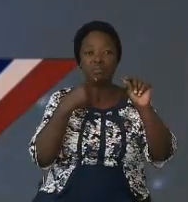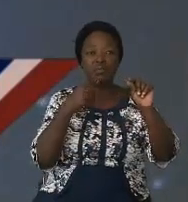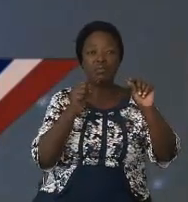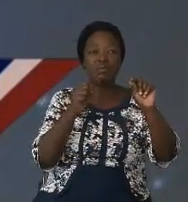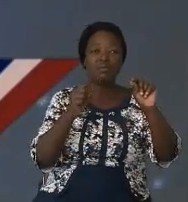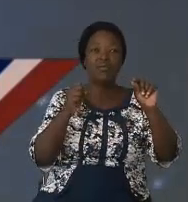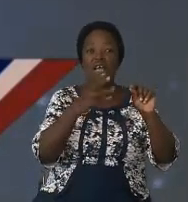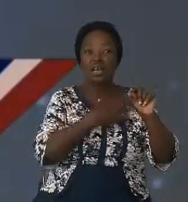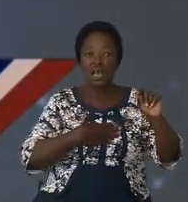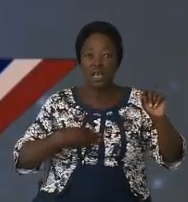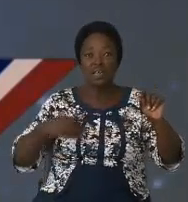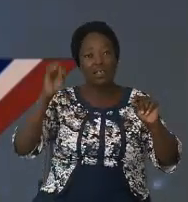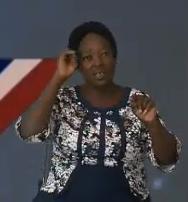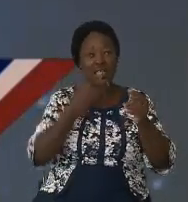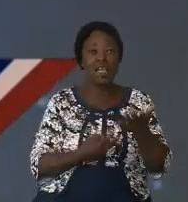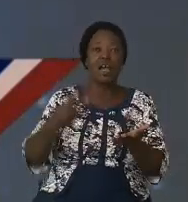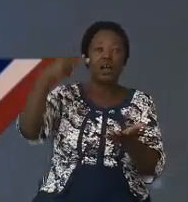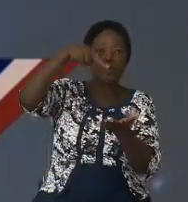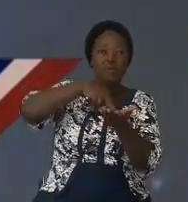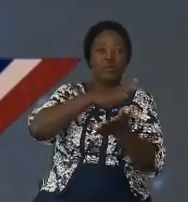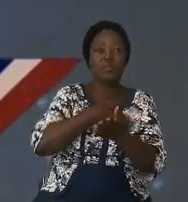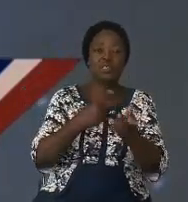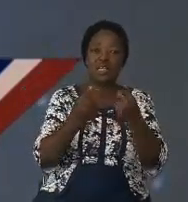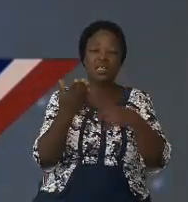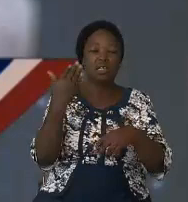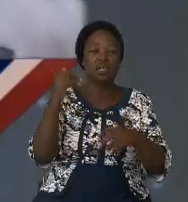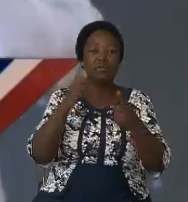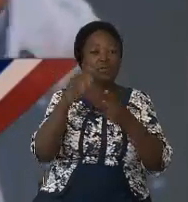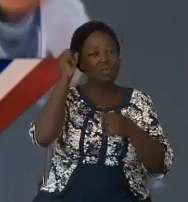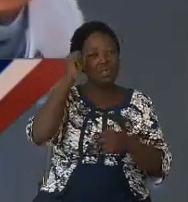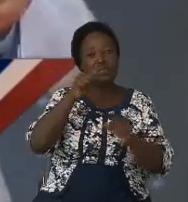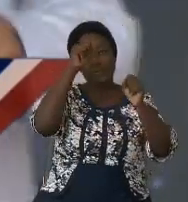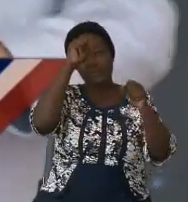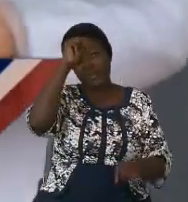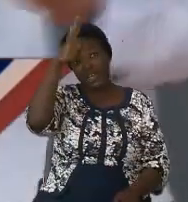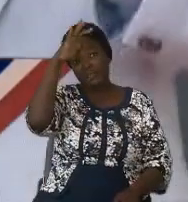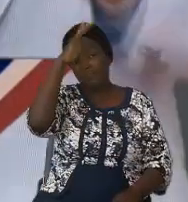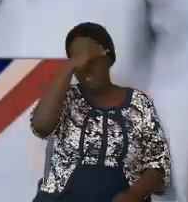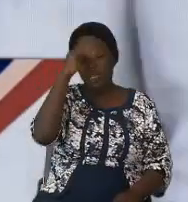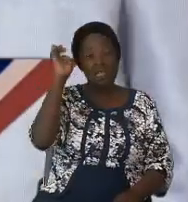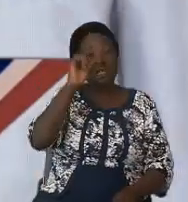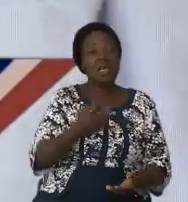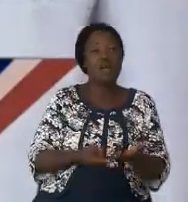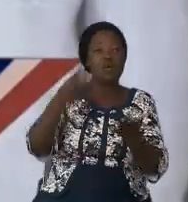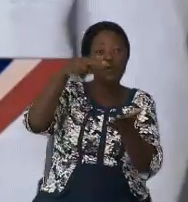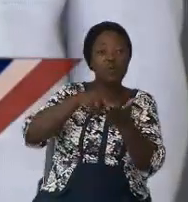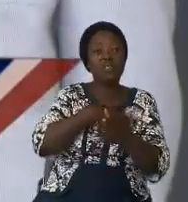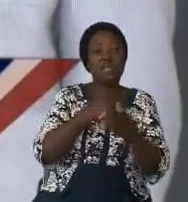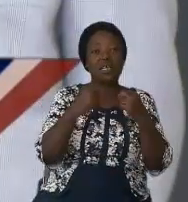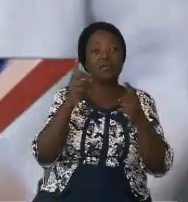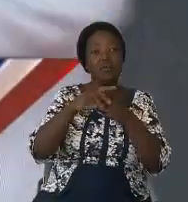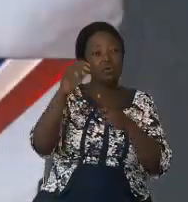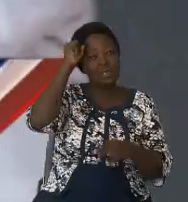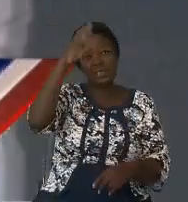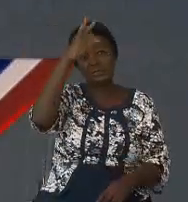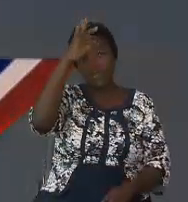verse 20 there. In verse 20 it says, and he arose and came to his father.